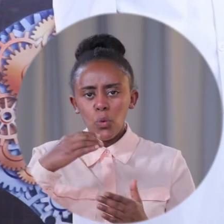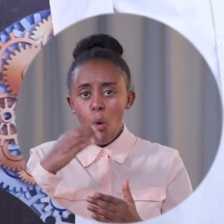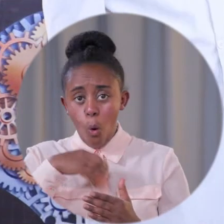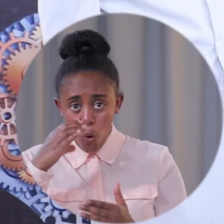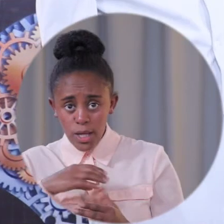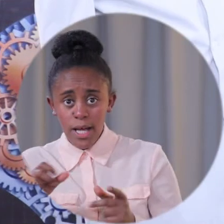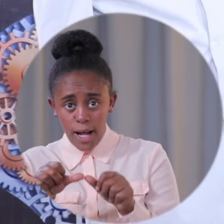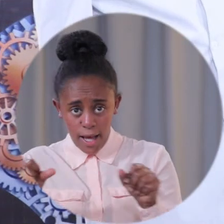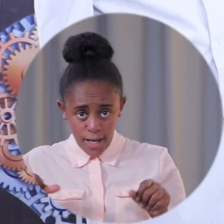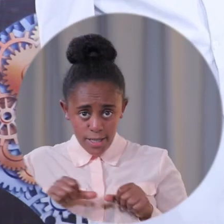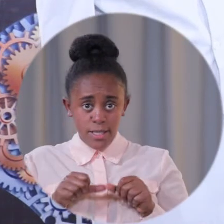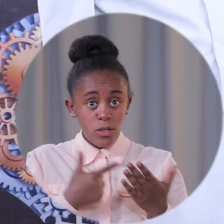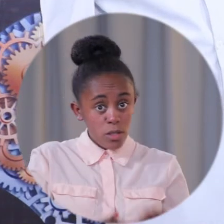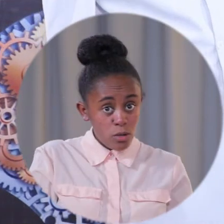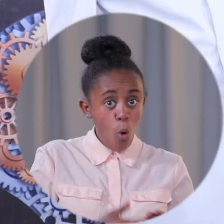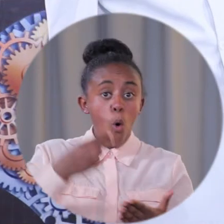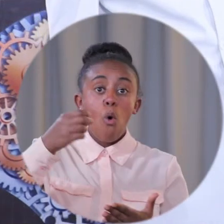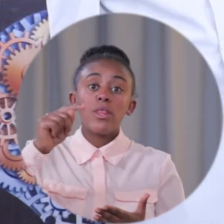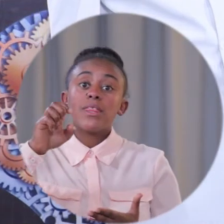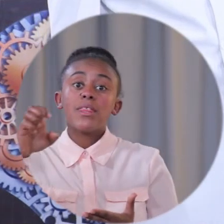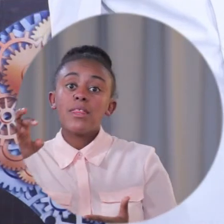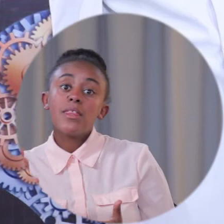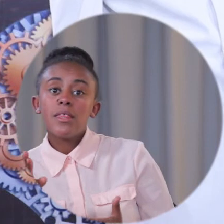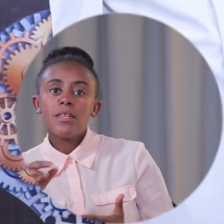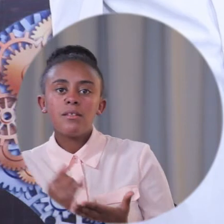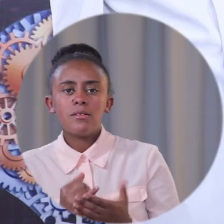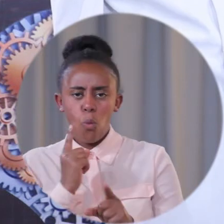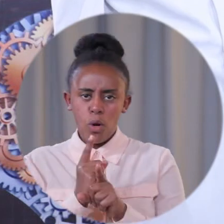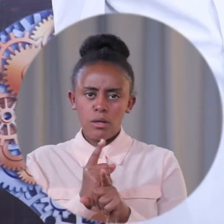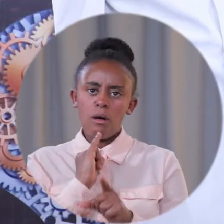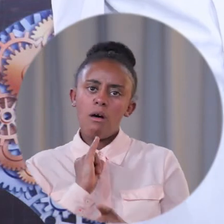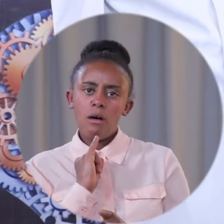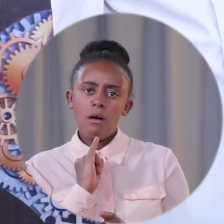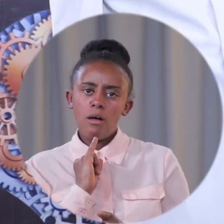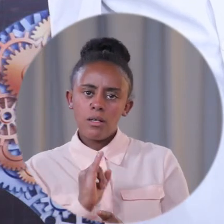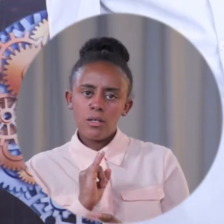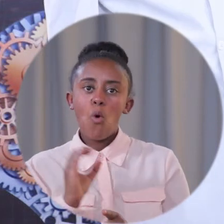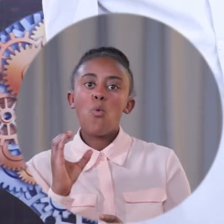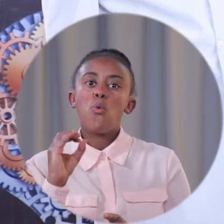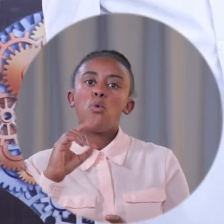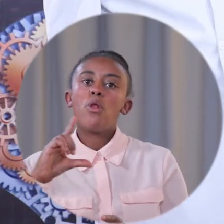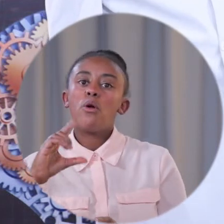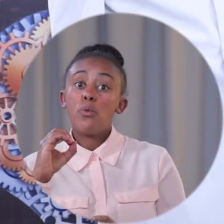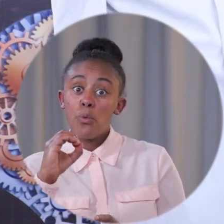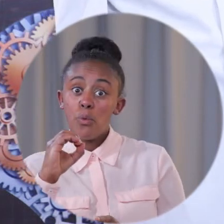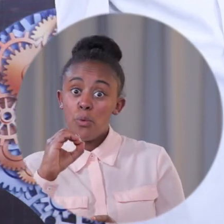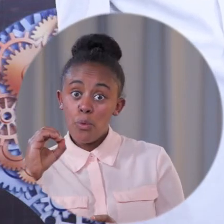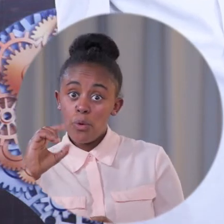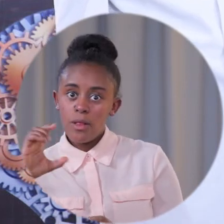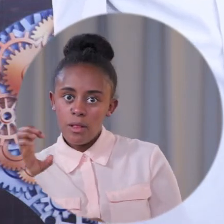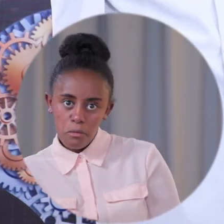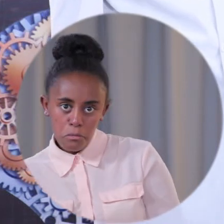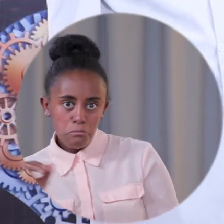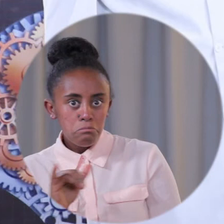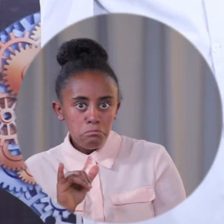areas. This one is hotter, so it's possible to use, or the correct answer, this one is cooler, because hotter and cooler,